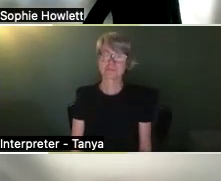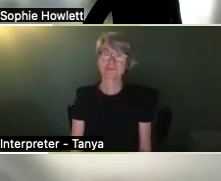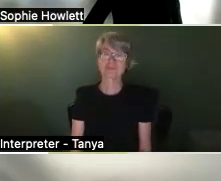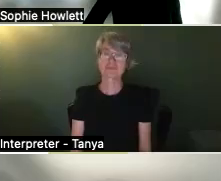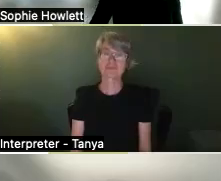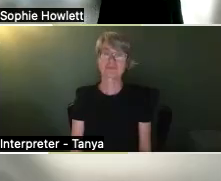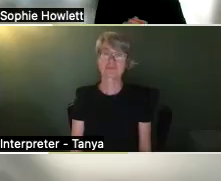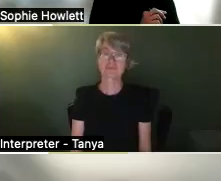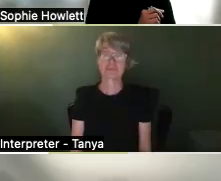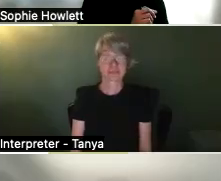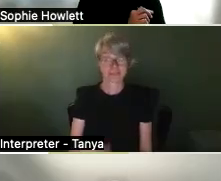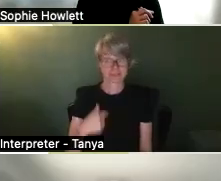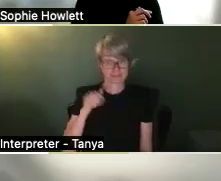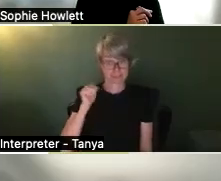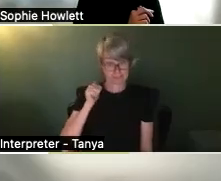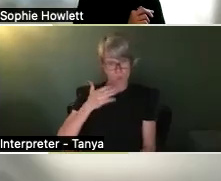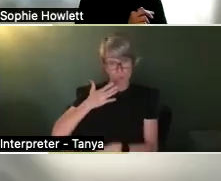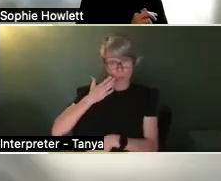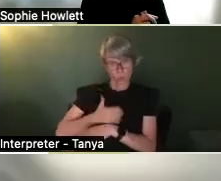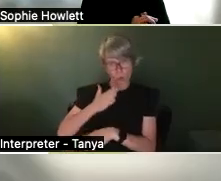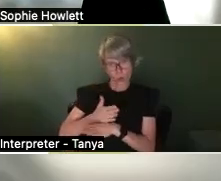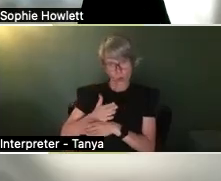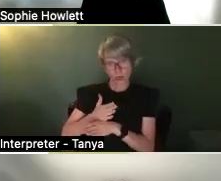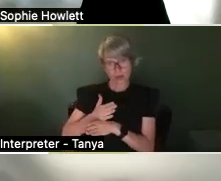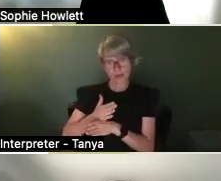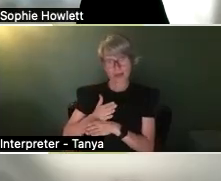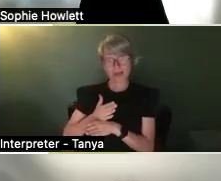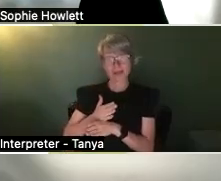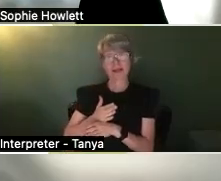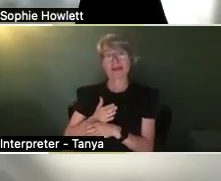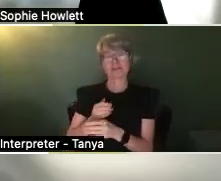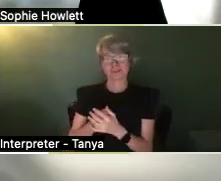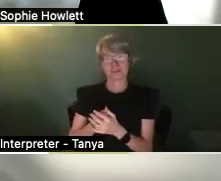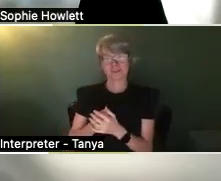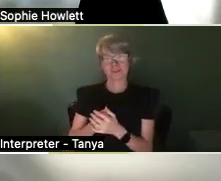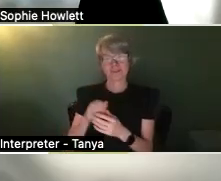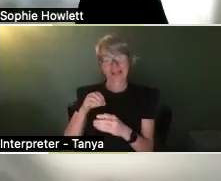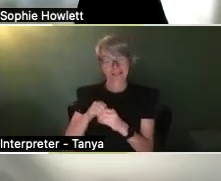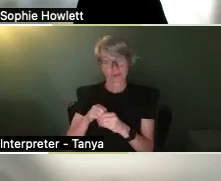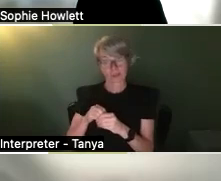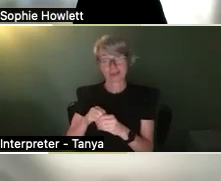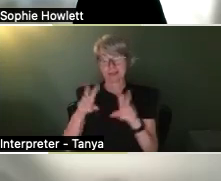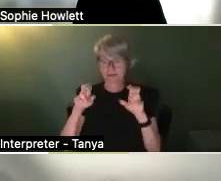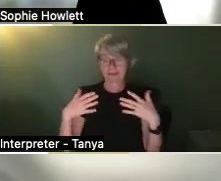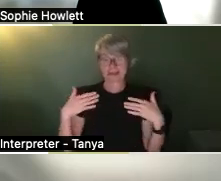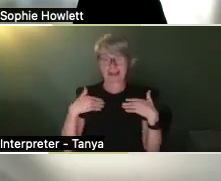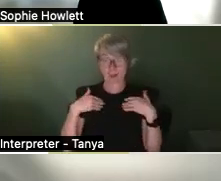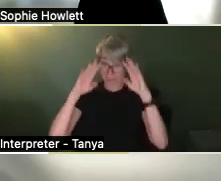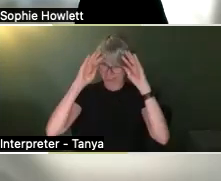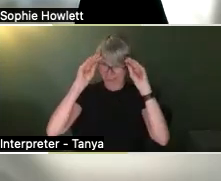I have done work on this include health education